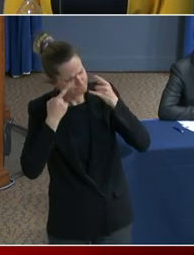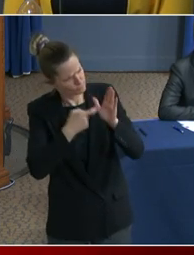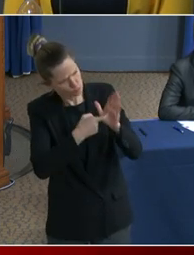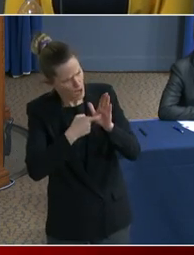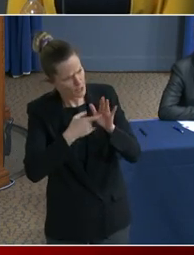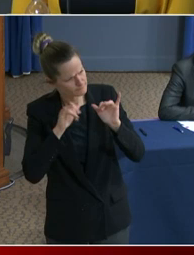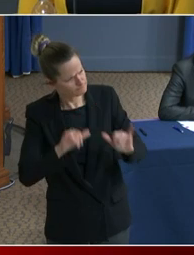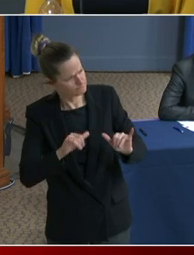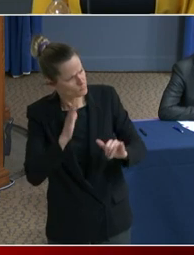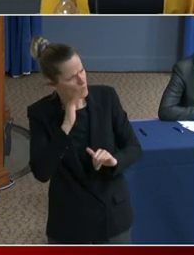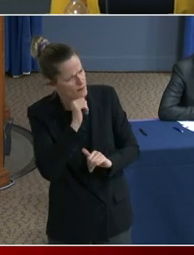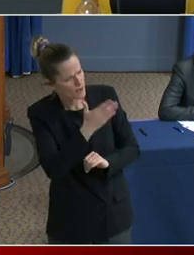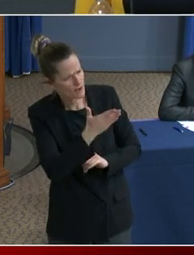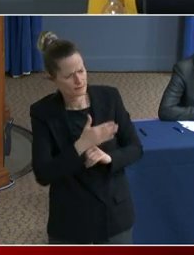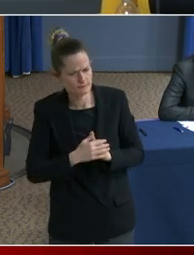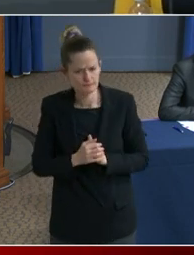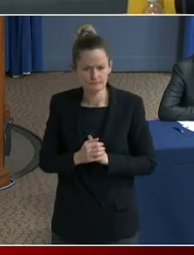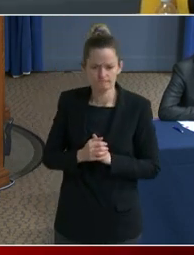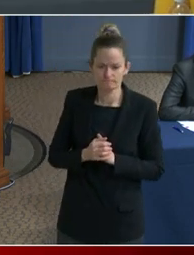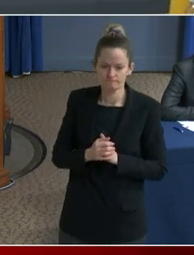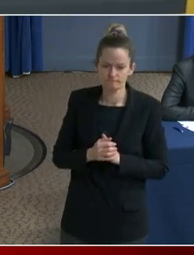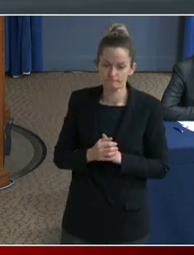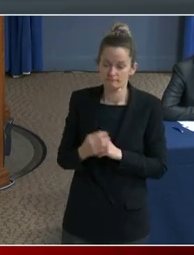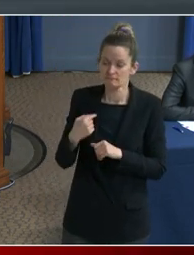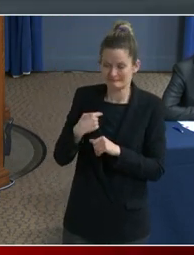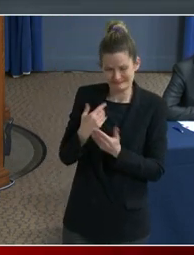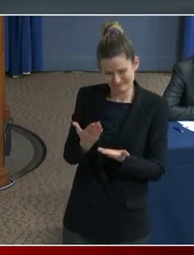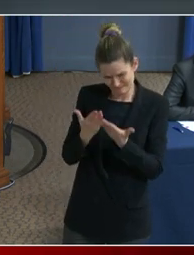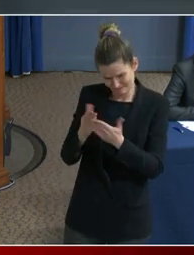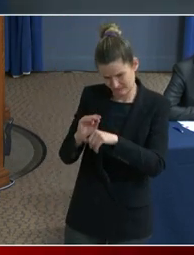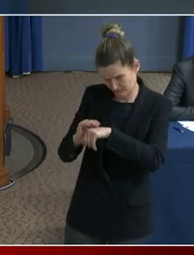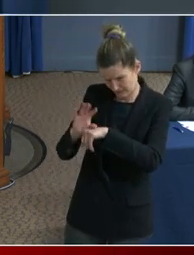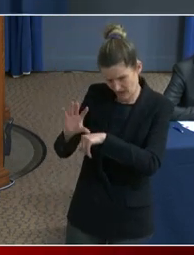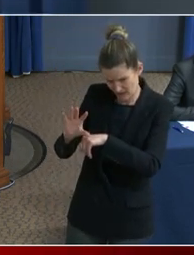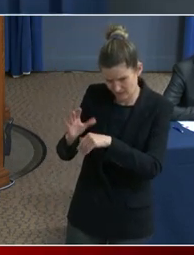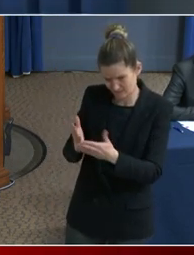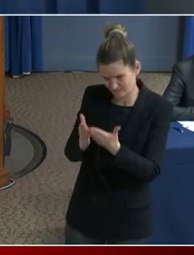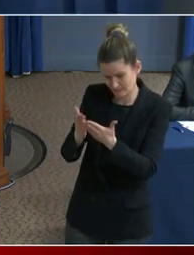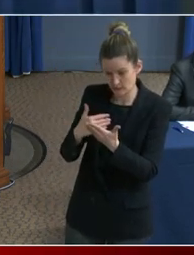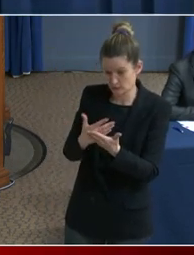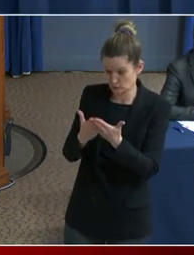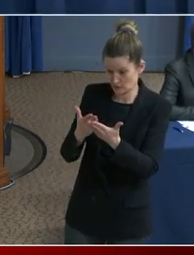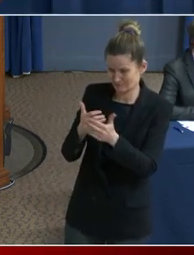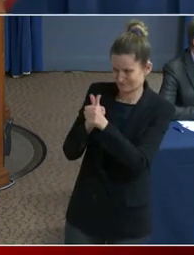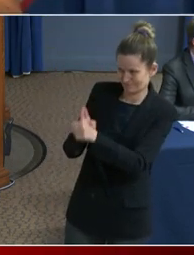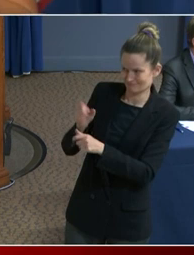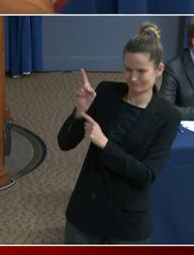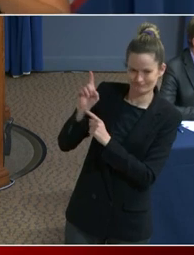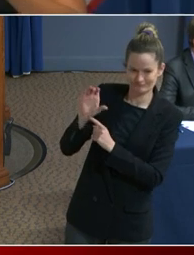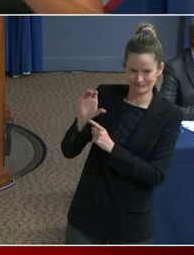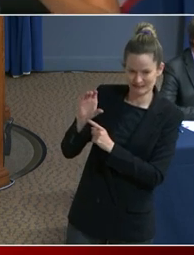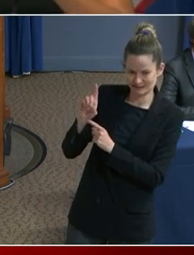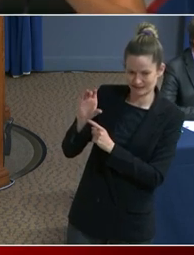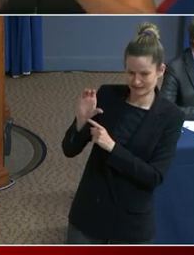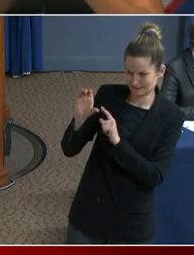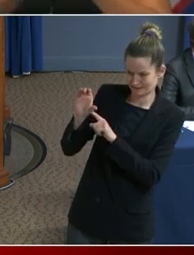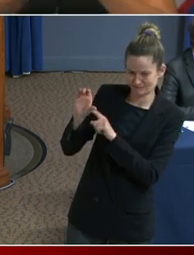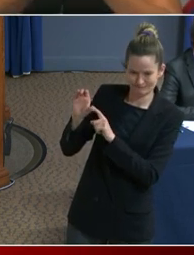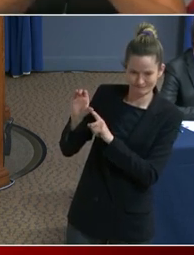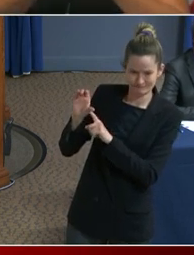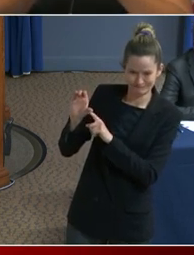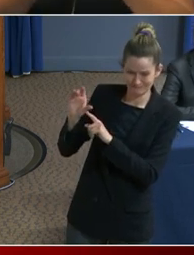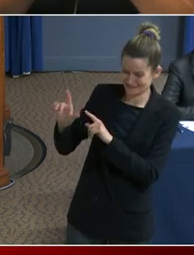is consistent with where the CDC is and where the country is. And